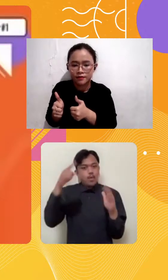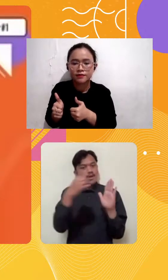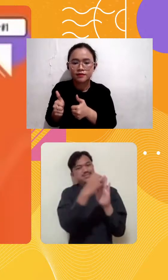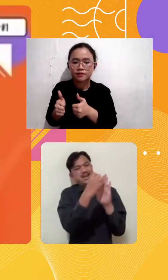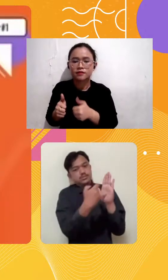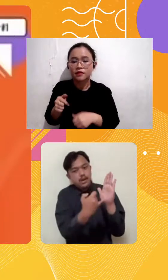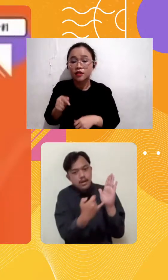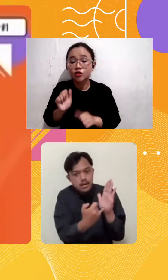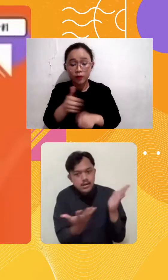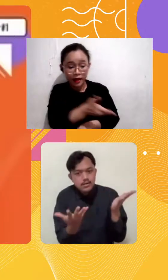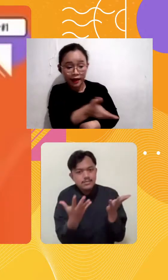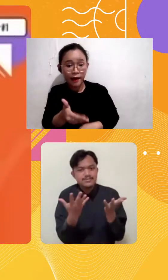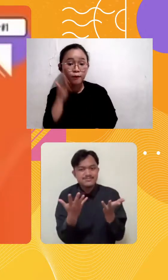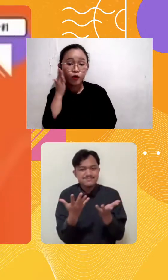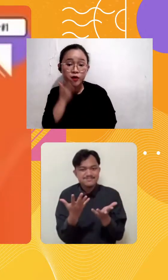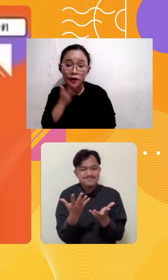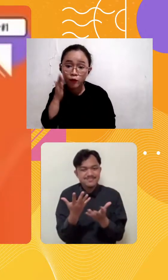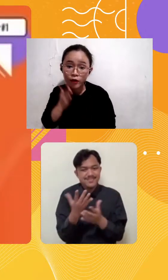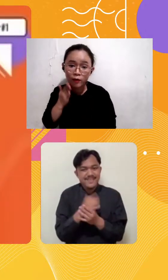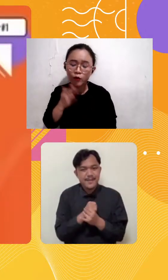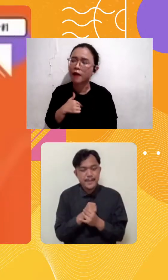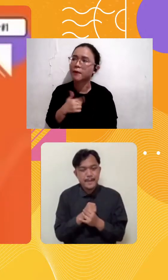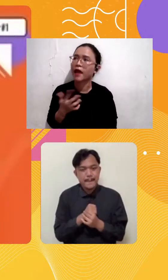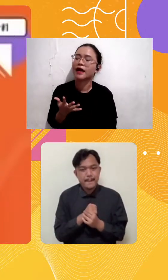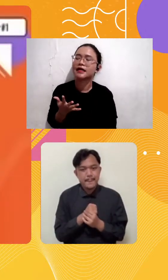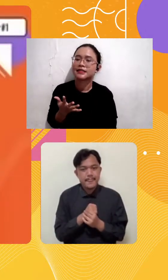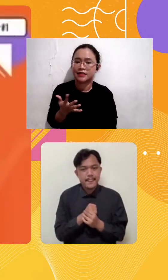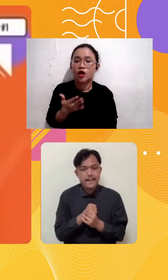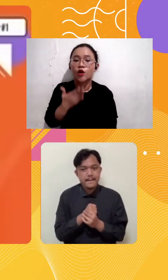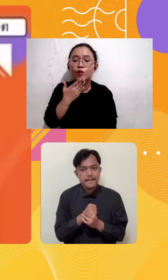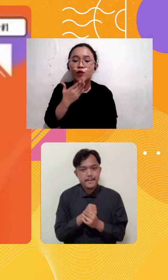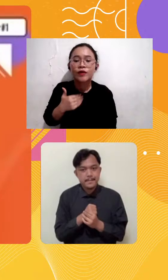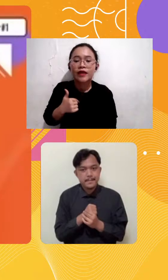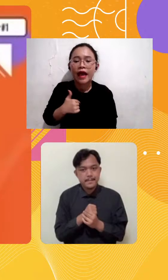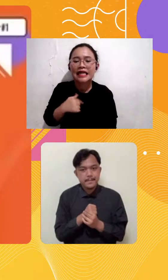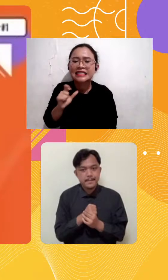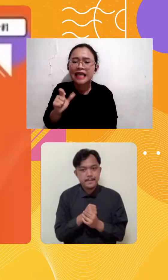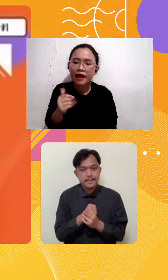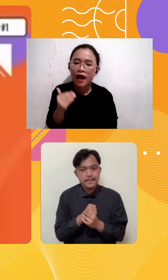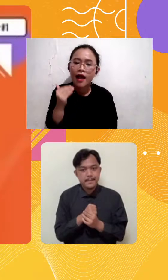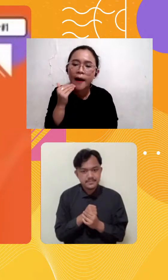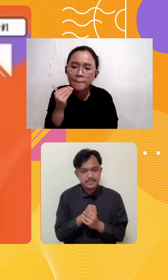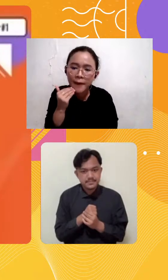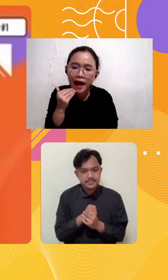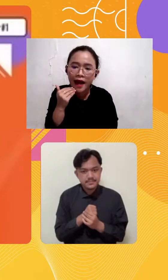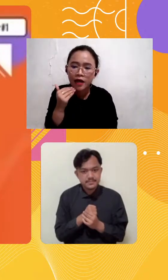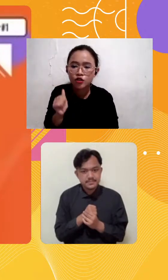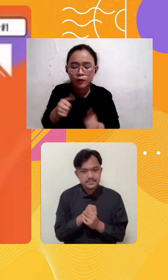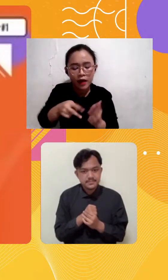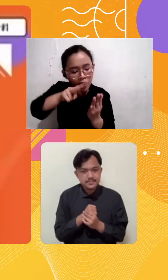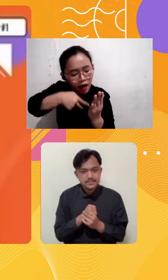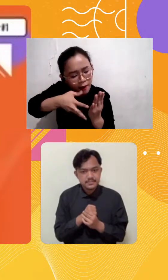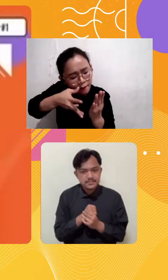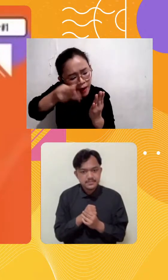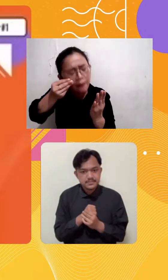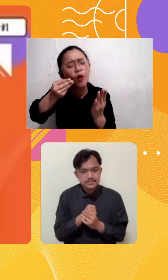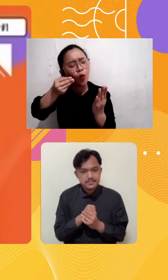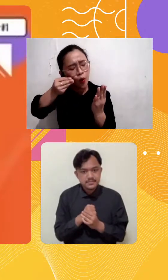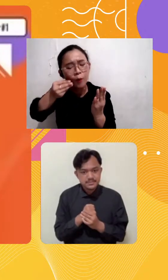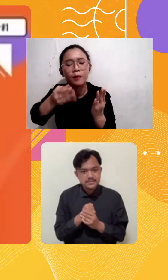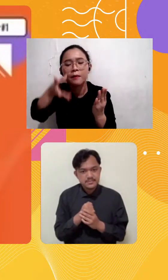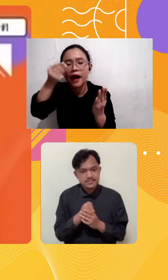young people have have an easy way to understand CSE better.